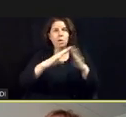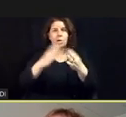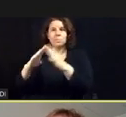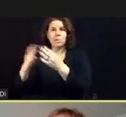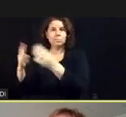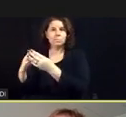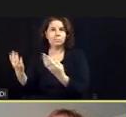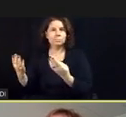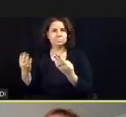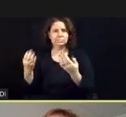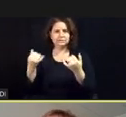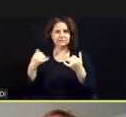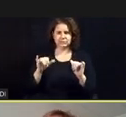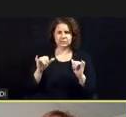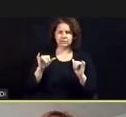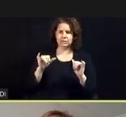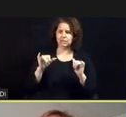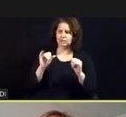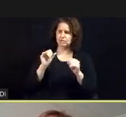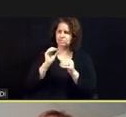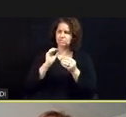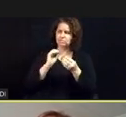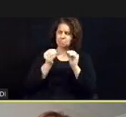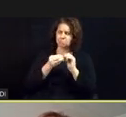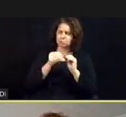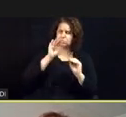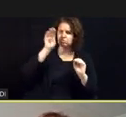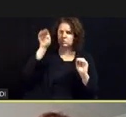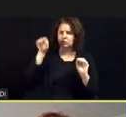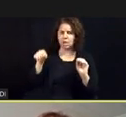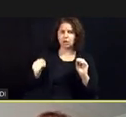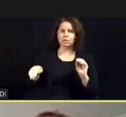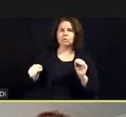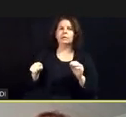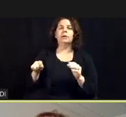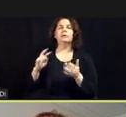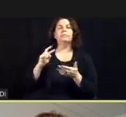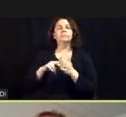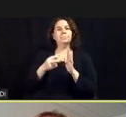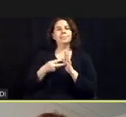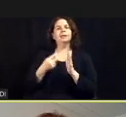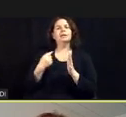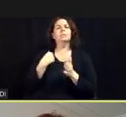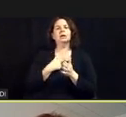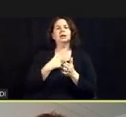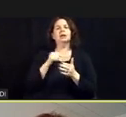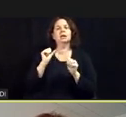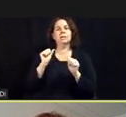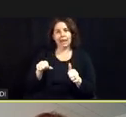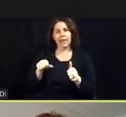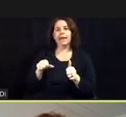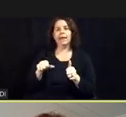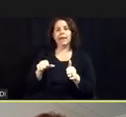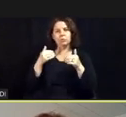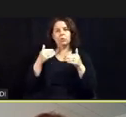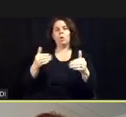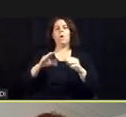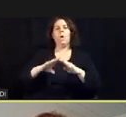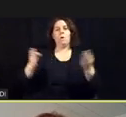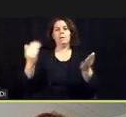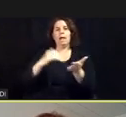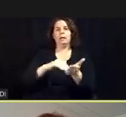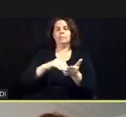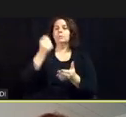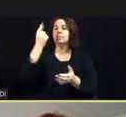sign that we can do this. That's a sign to me that that we've learned how to protect ourselves amidst